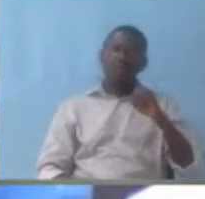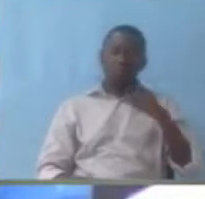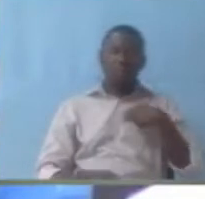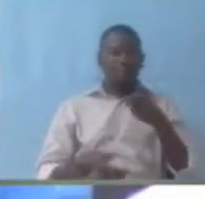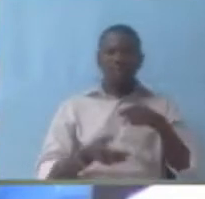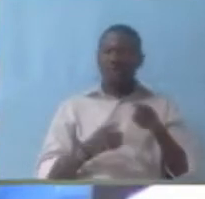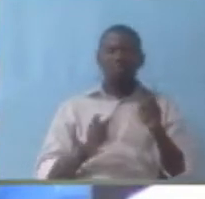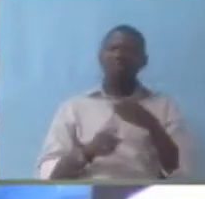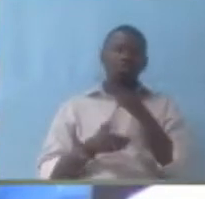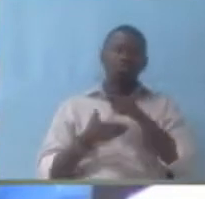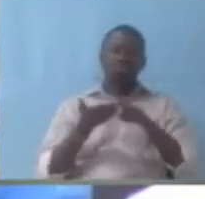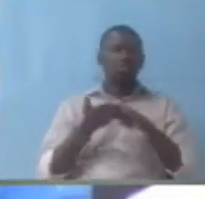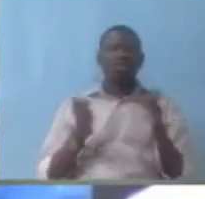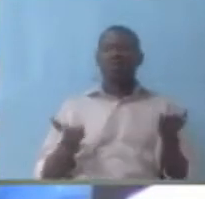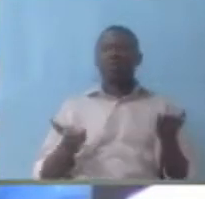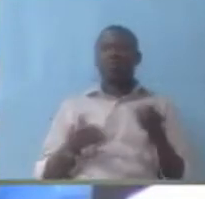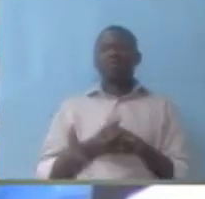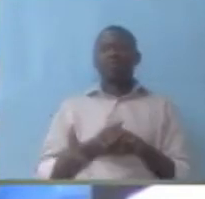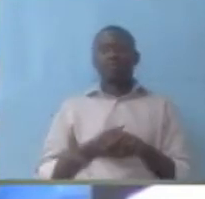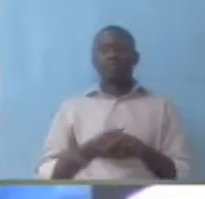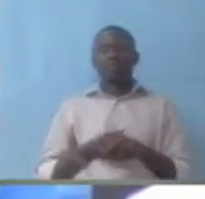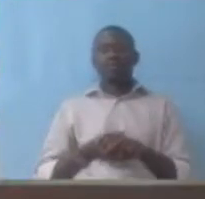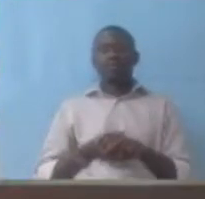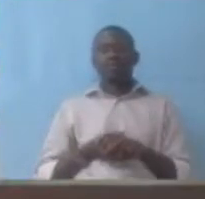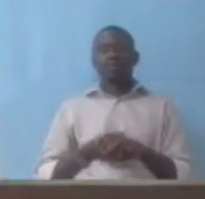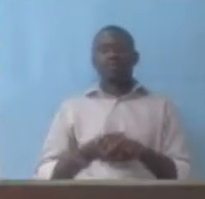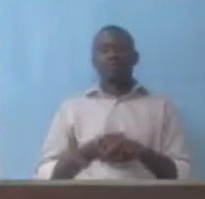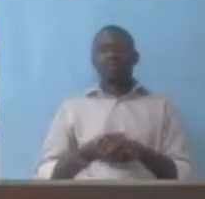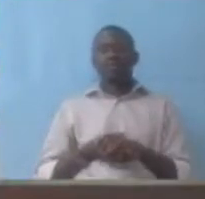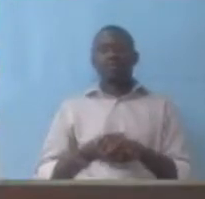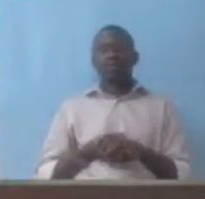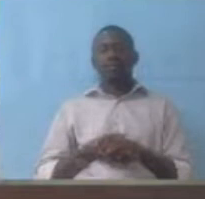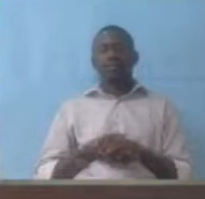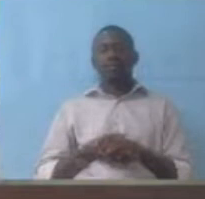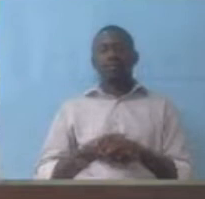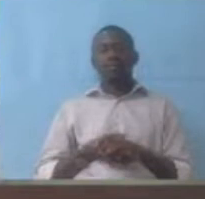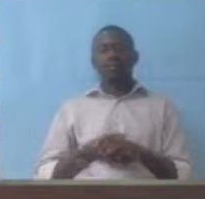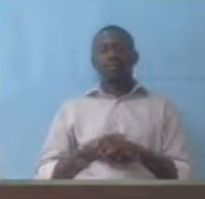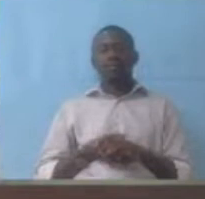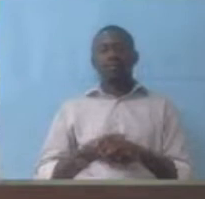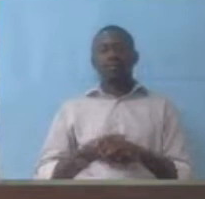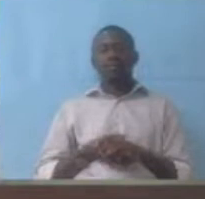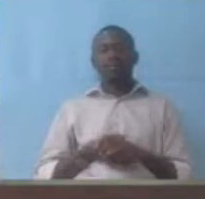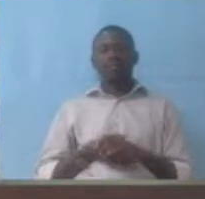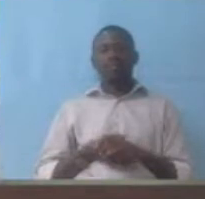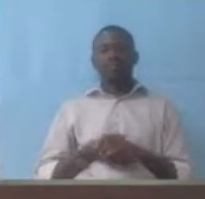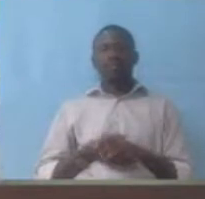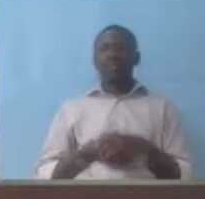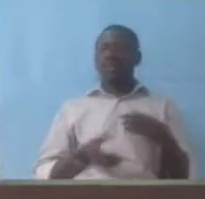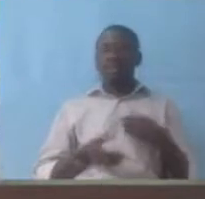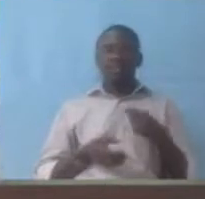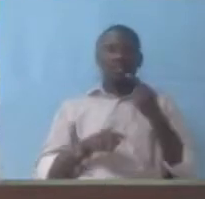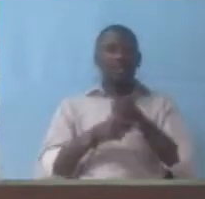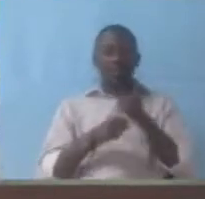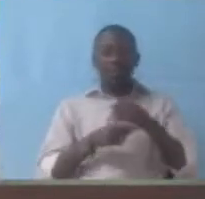fo ayatembendile sartol la karola. Uto mukule timeya lonko aninyan toluman tembe. It is the Gambian people